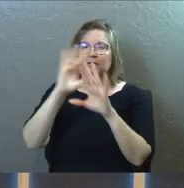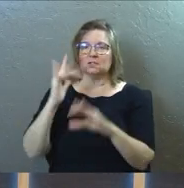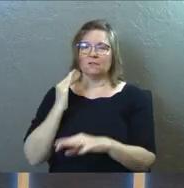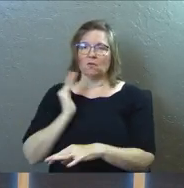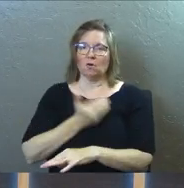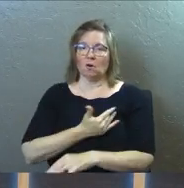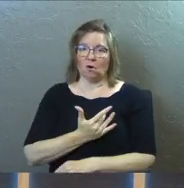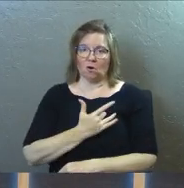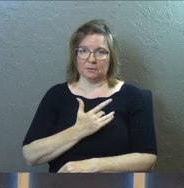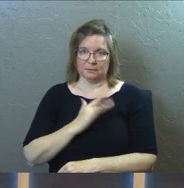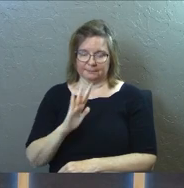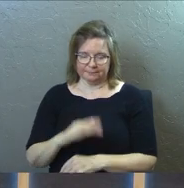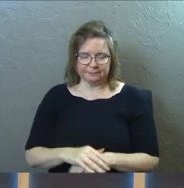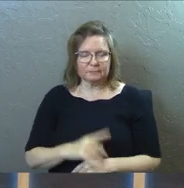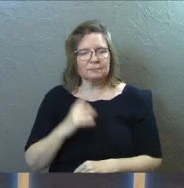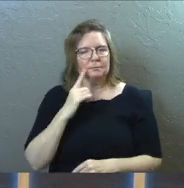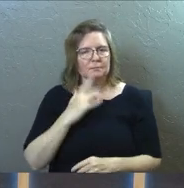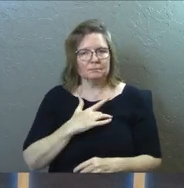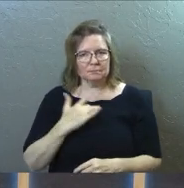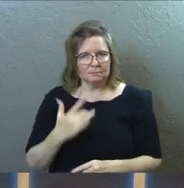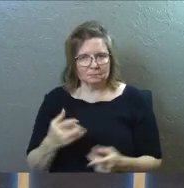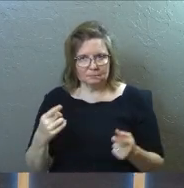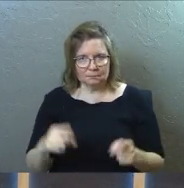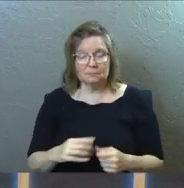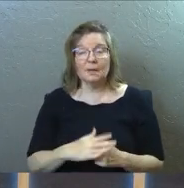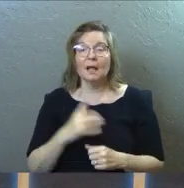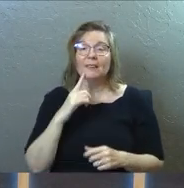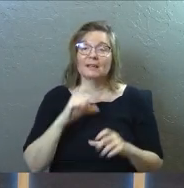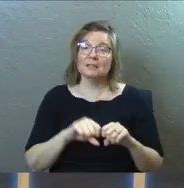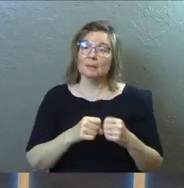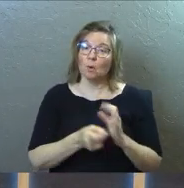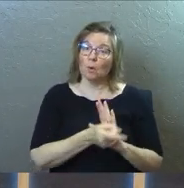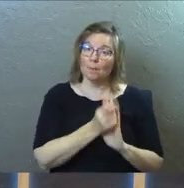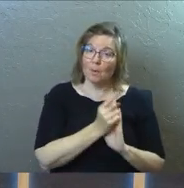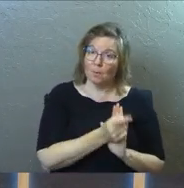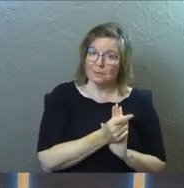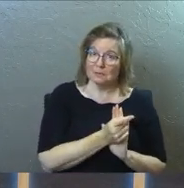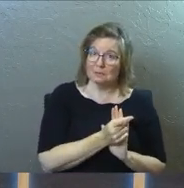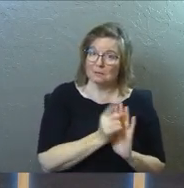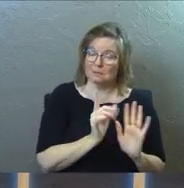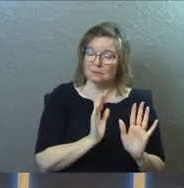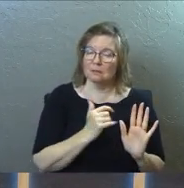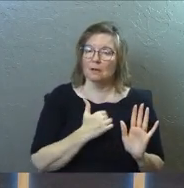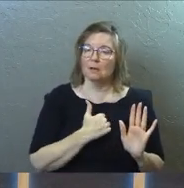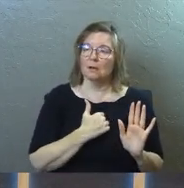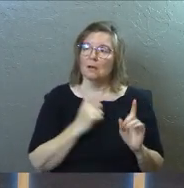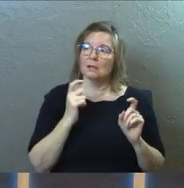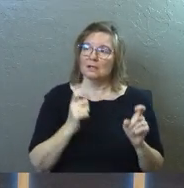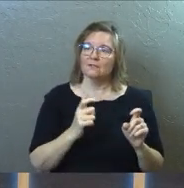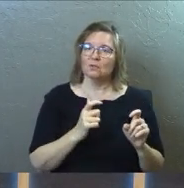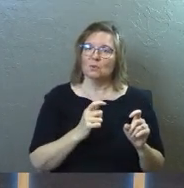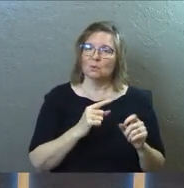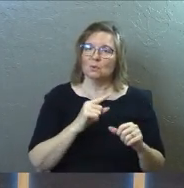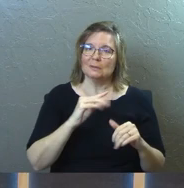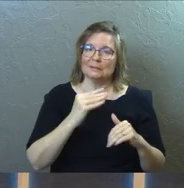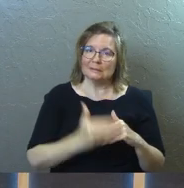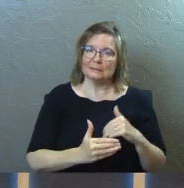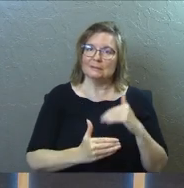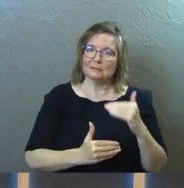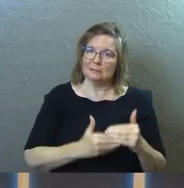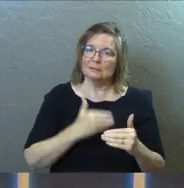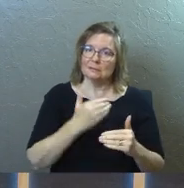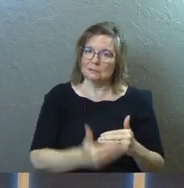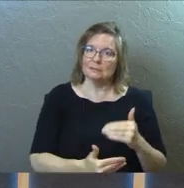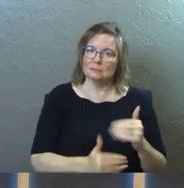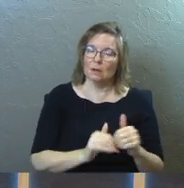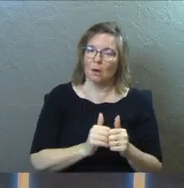hearts. Here's how I think we do this. And this is the broken moments. And I'm going to give you steps on how to walk